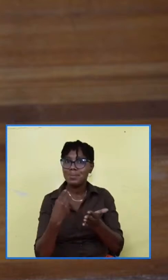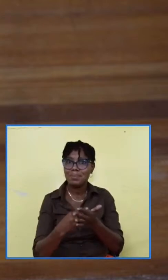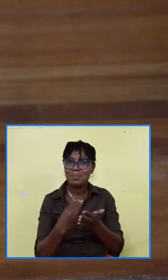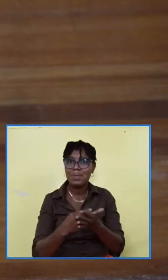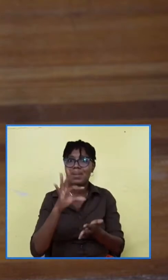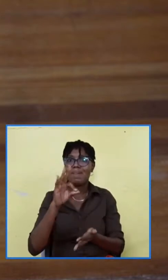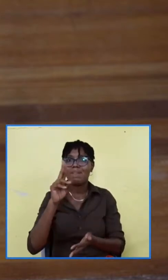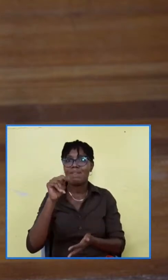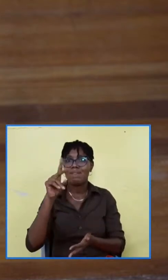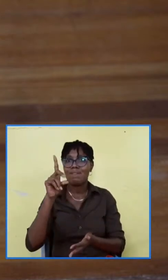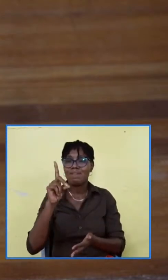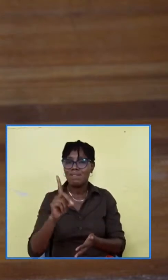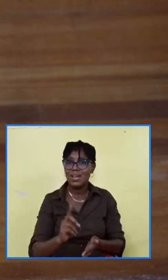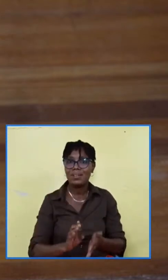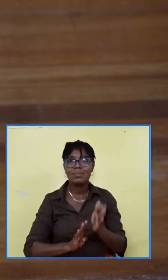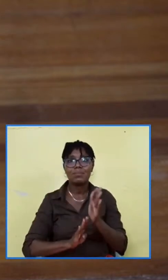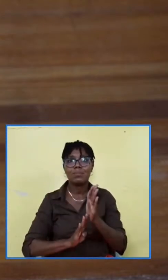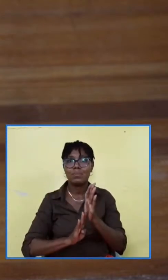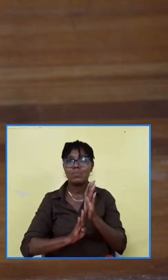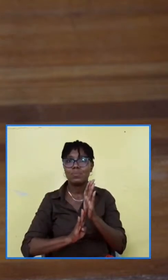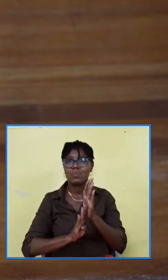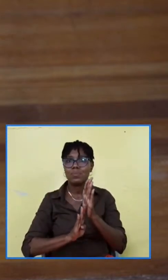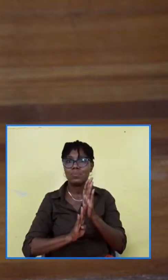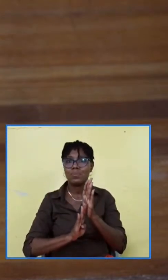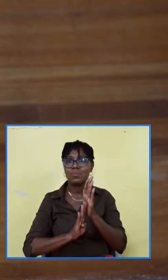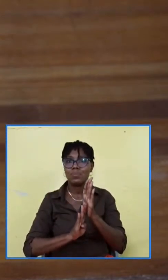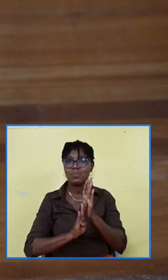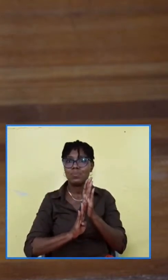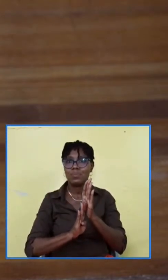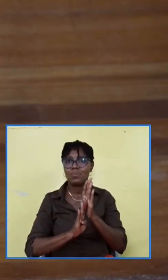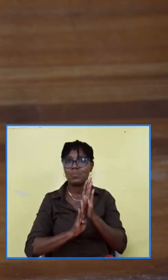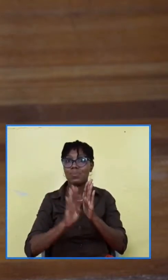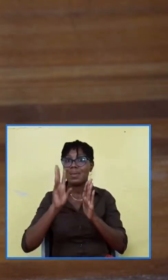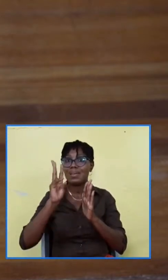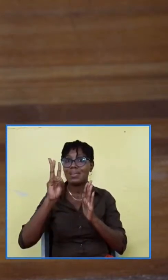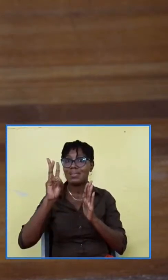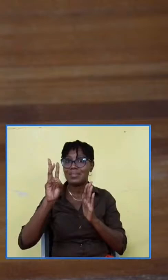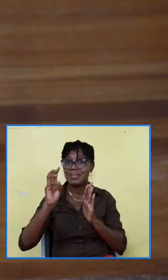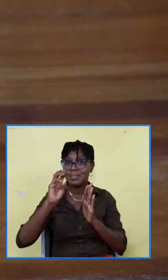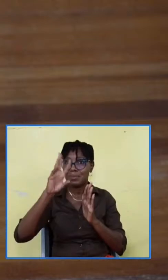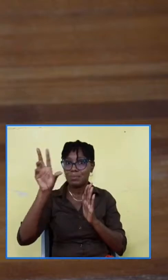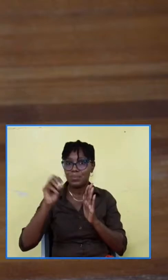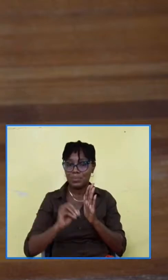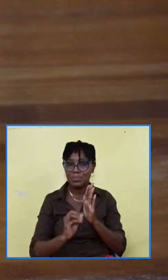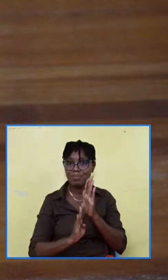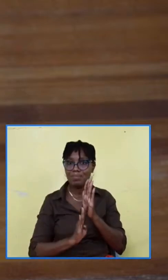6% on average since inception. But this growing difference between